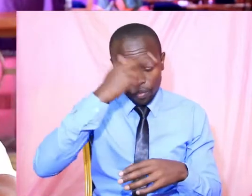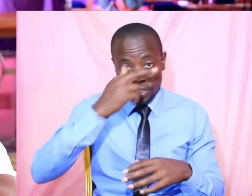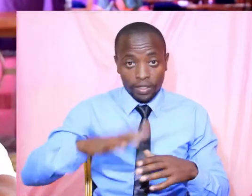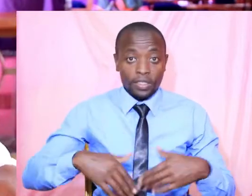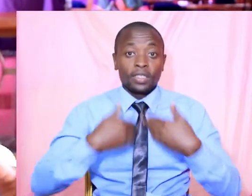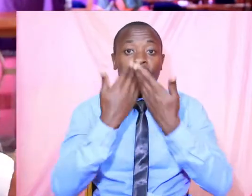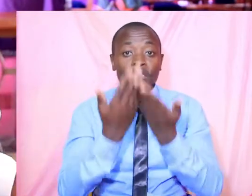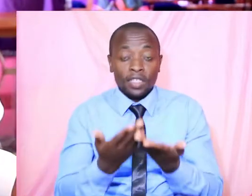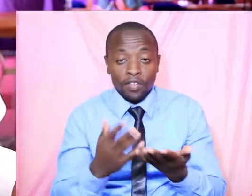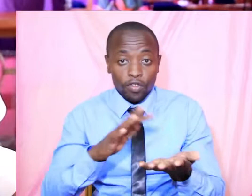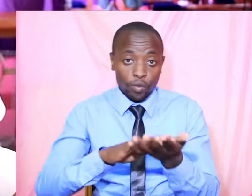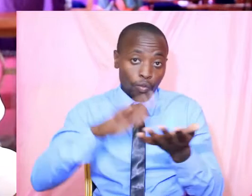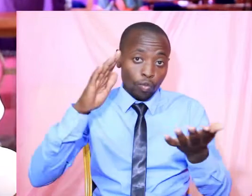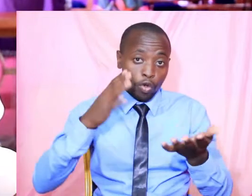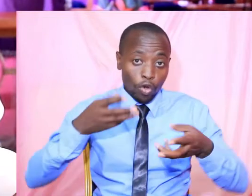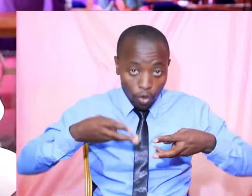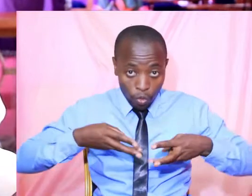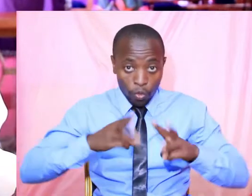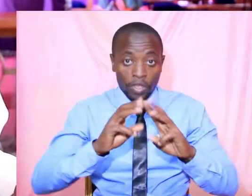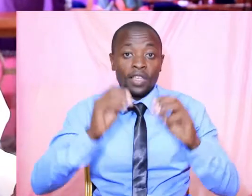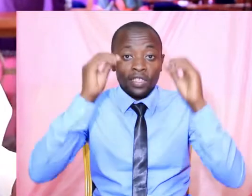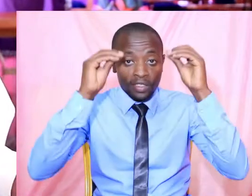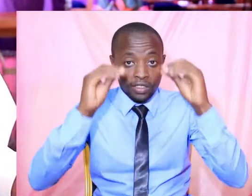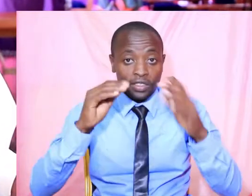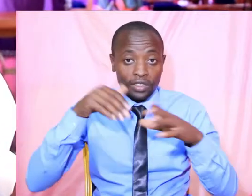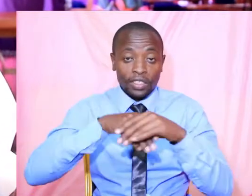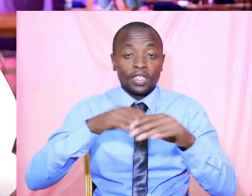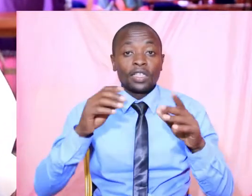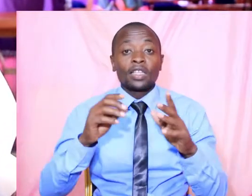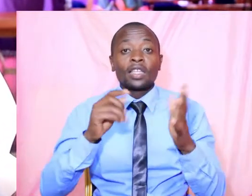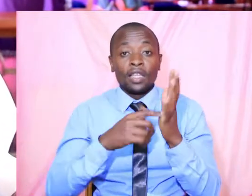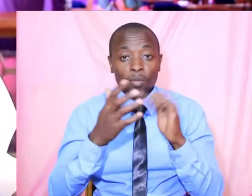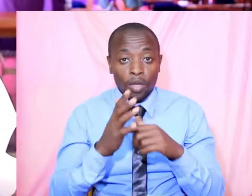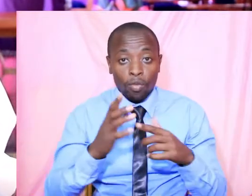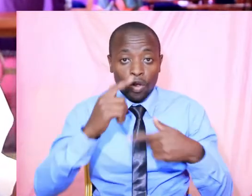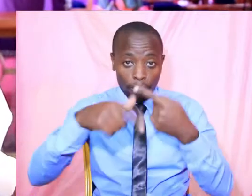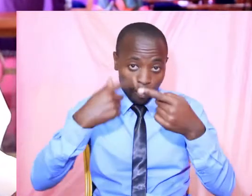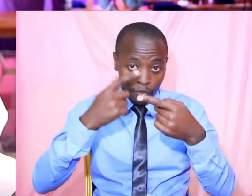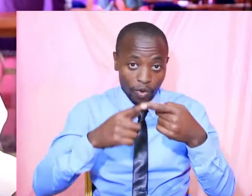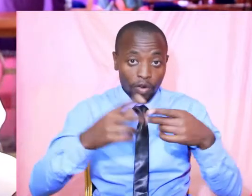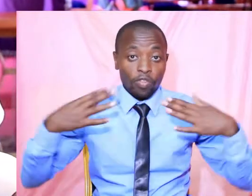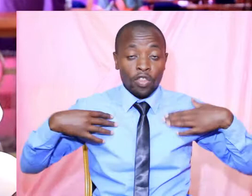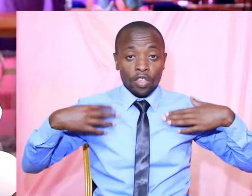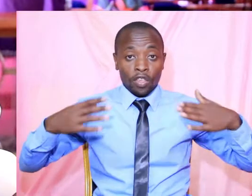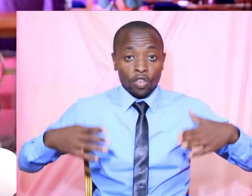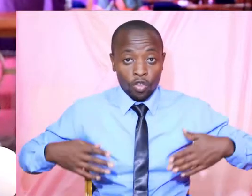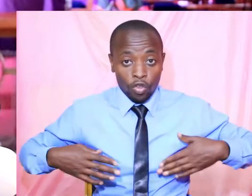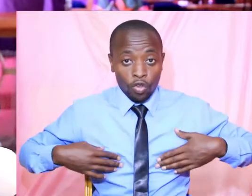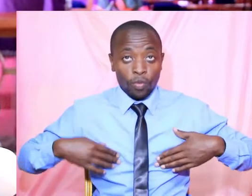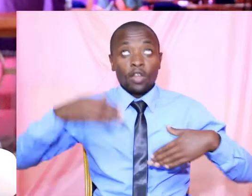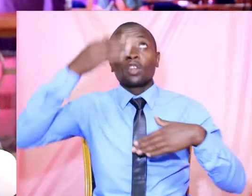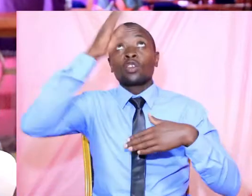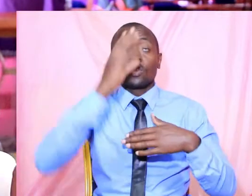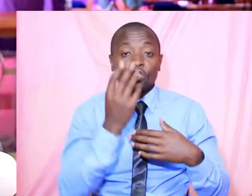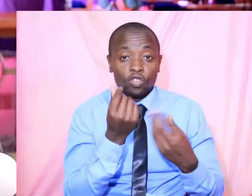most systematic teaching in the Bible about the human dilemma and God's solution